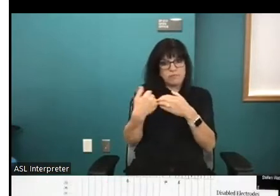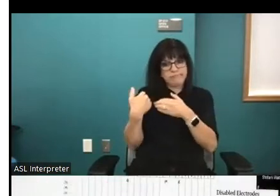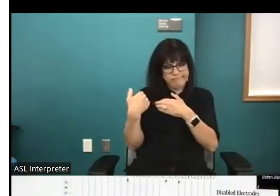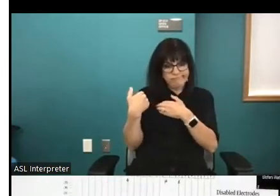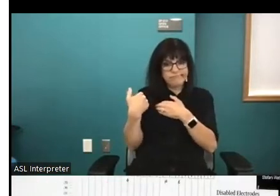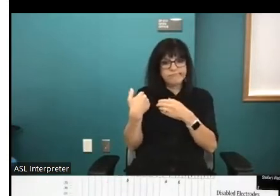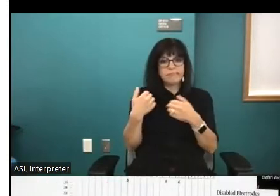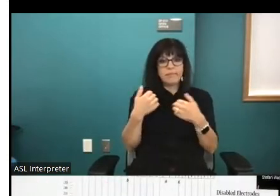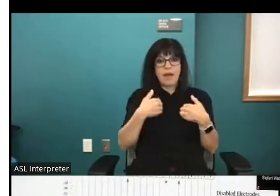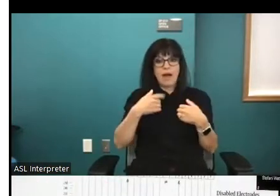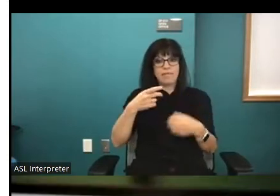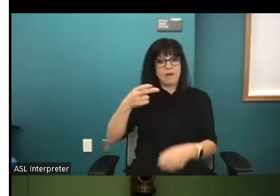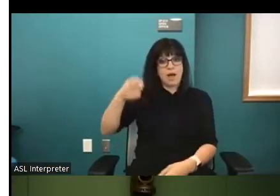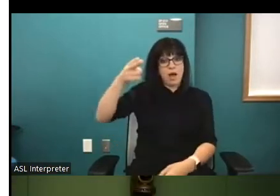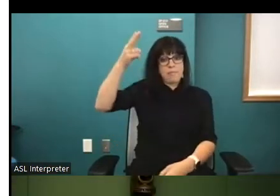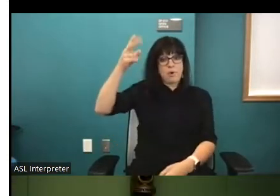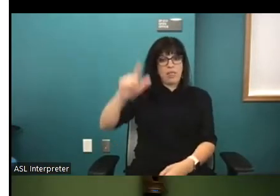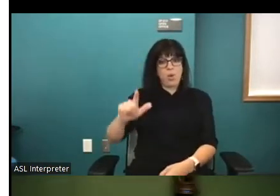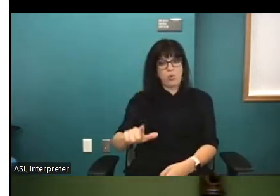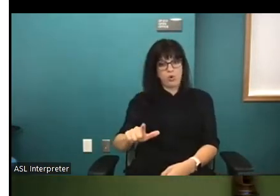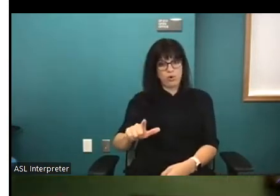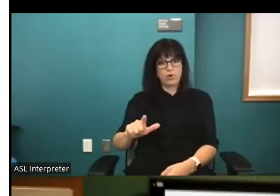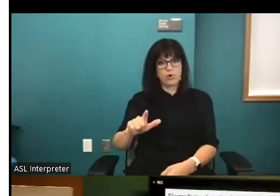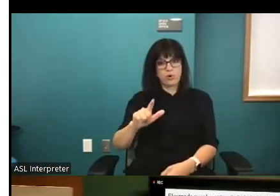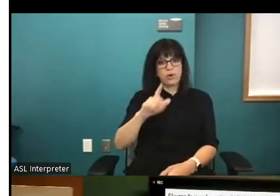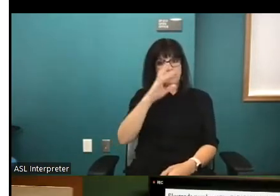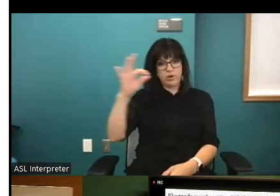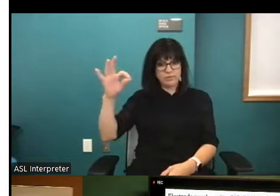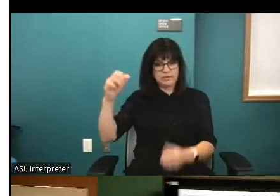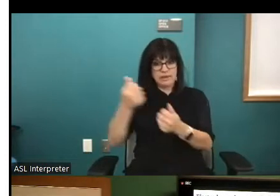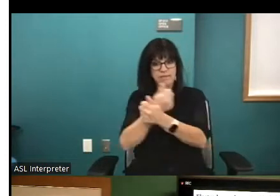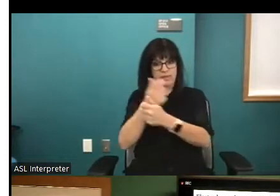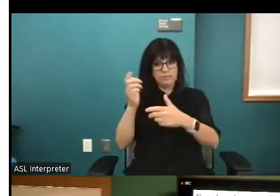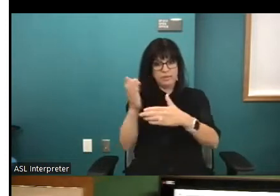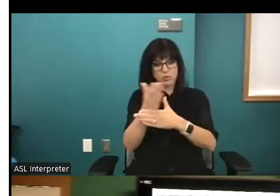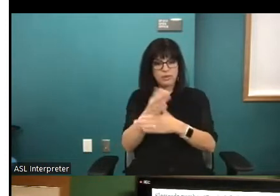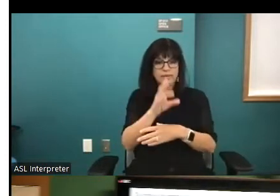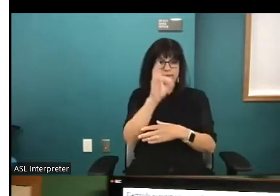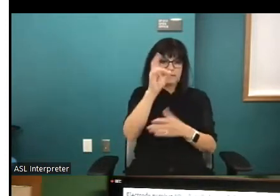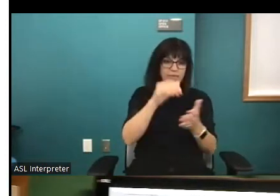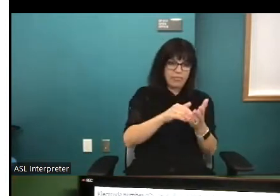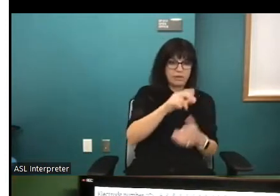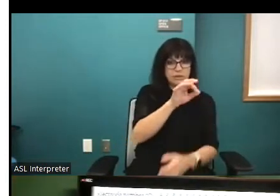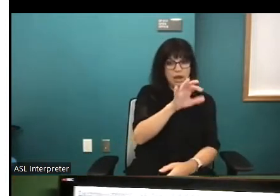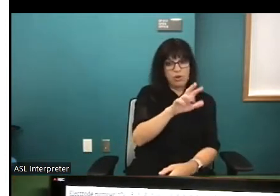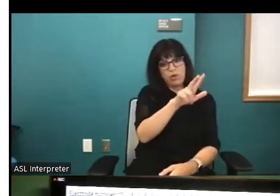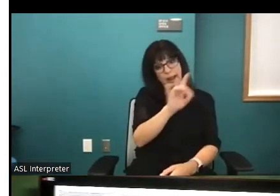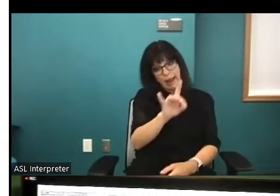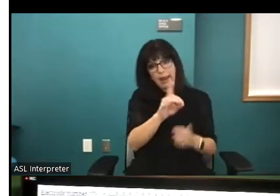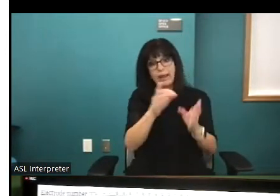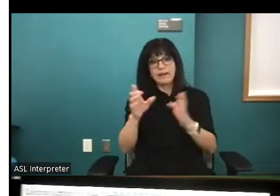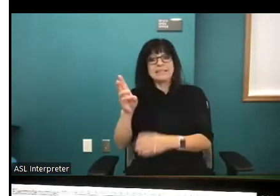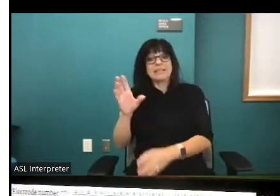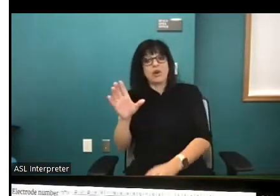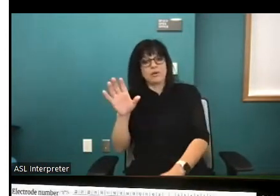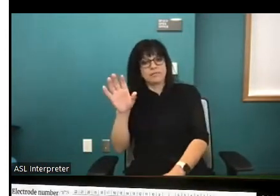have an upper frequency and a lower frequency, right? So everything in between 7,938 and 6,938